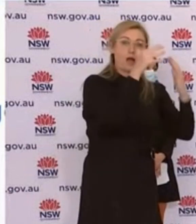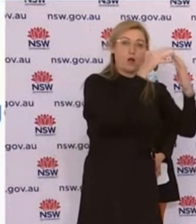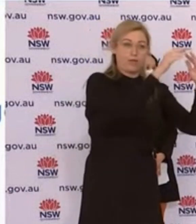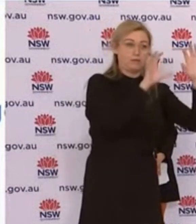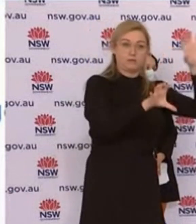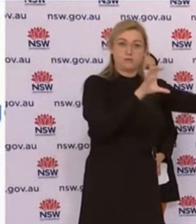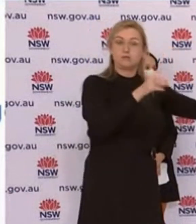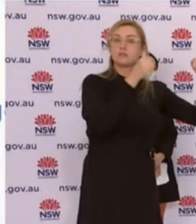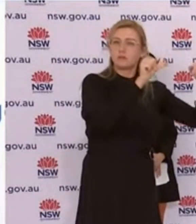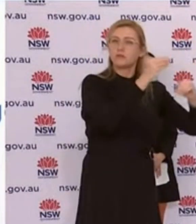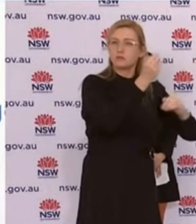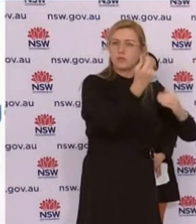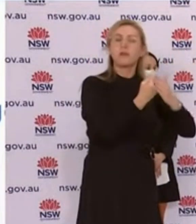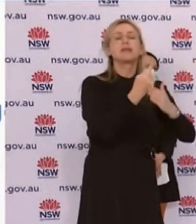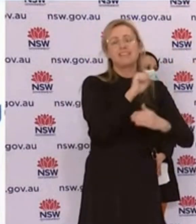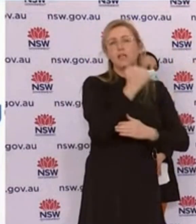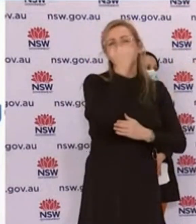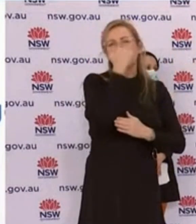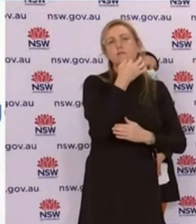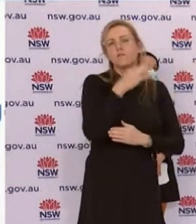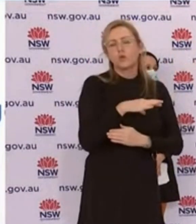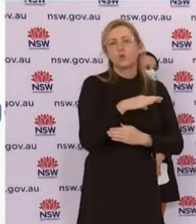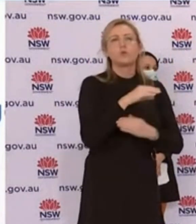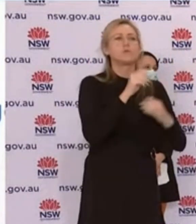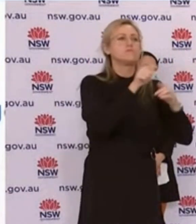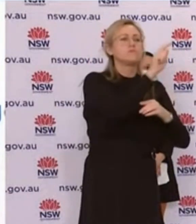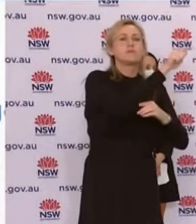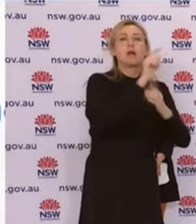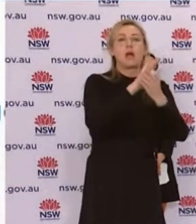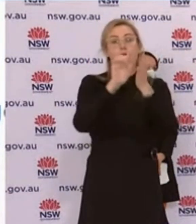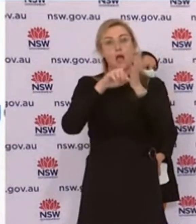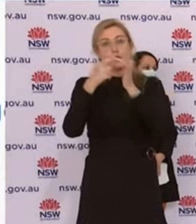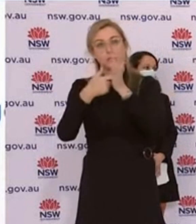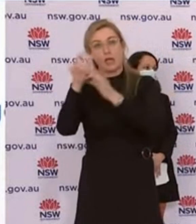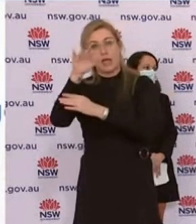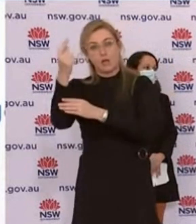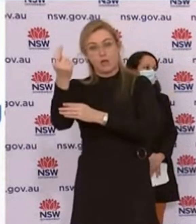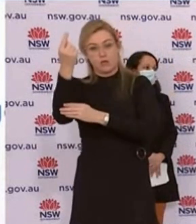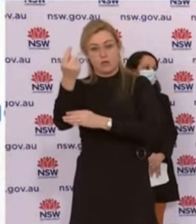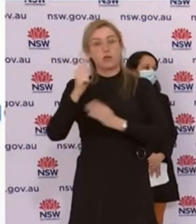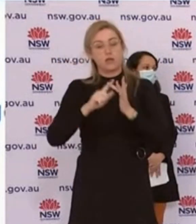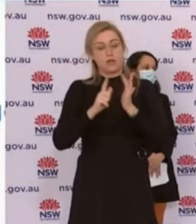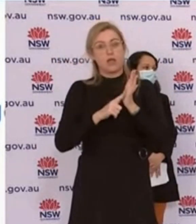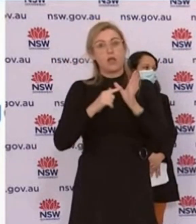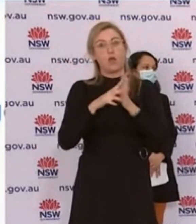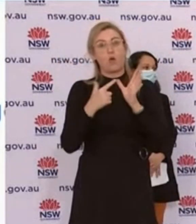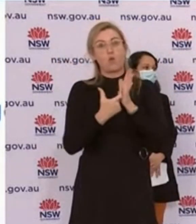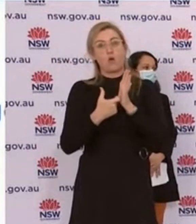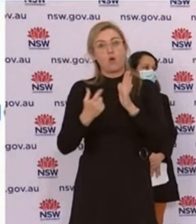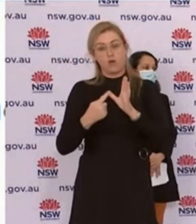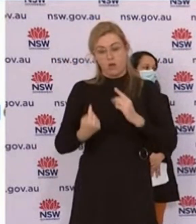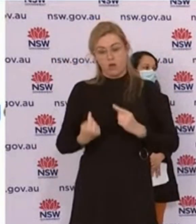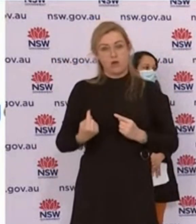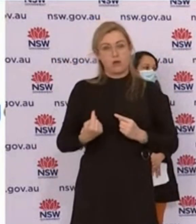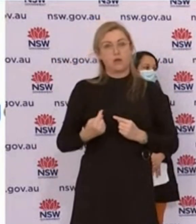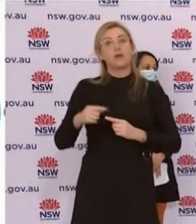continue to have cases, even though low numbers, in the Hunter and in the Illawarra. We still have cases growing in Canberra